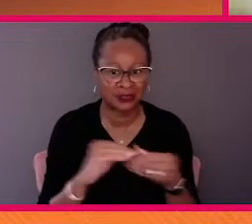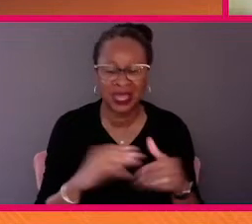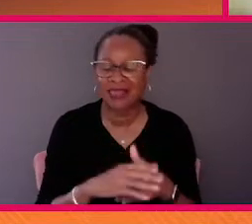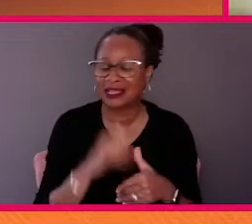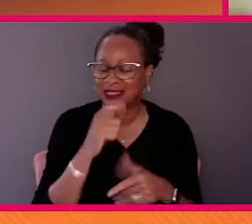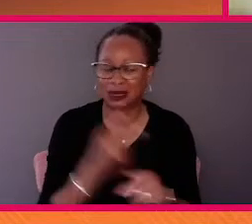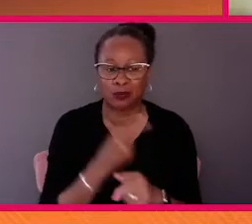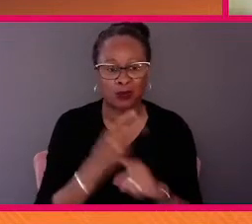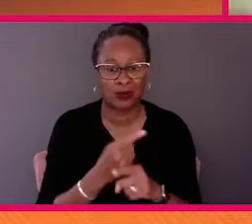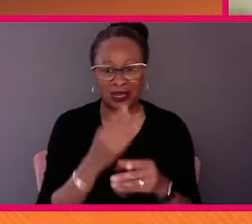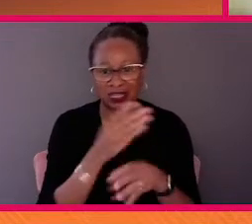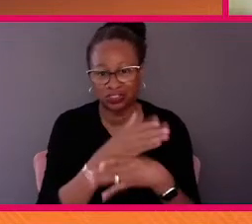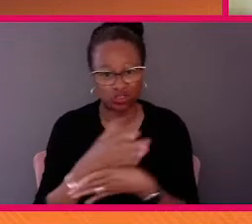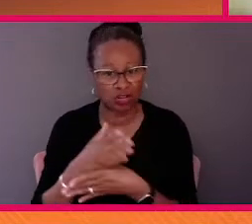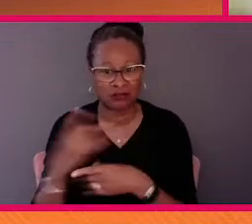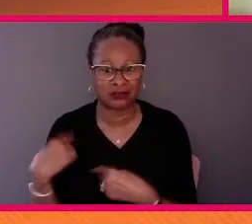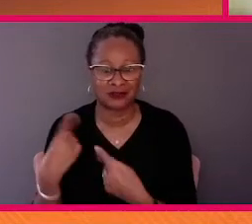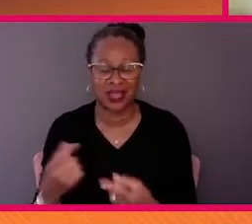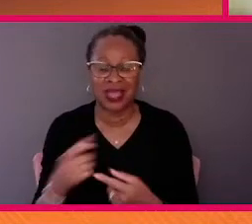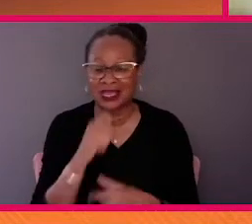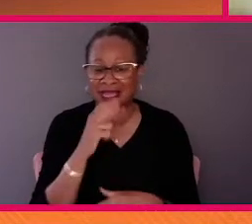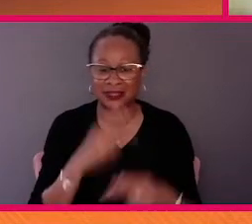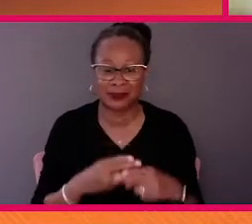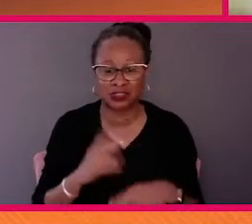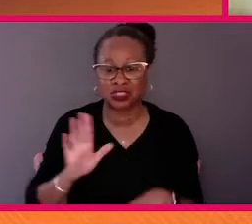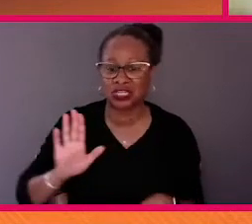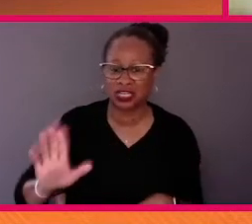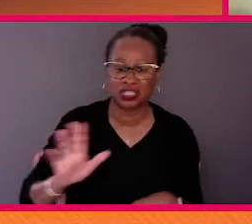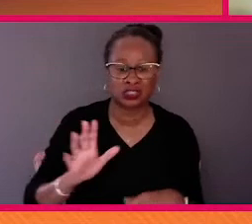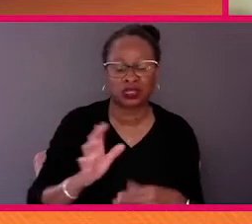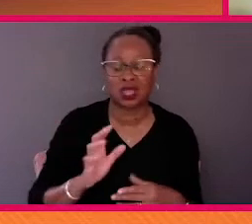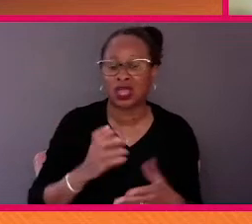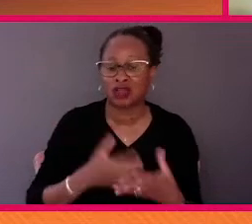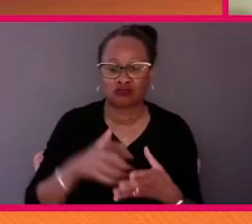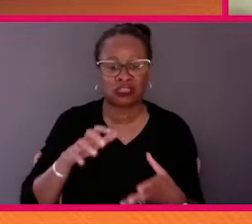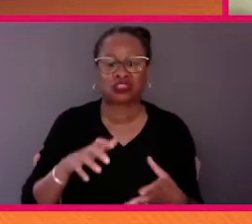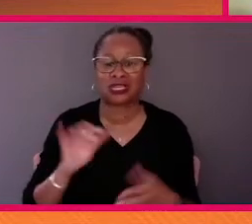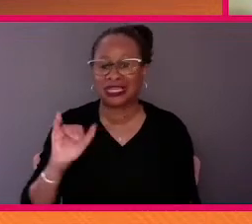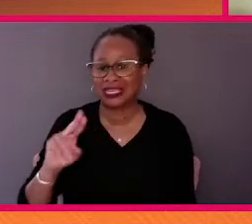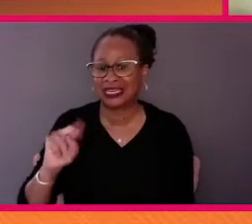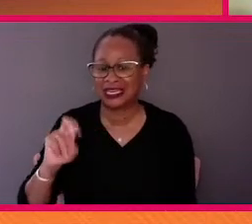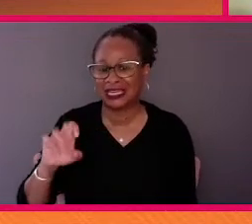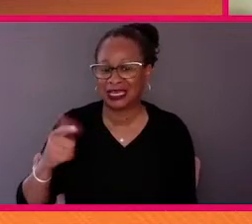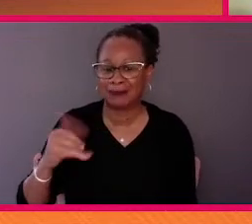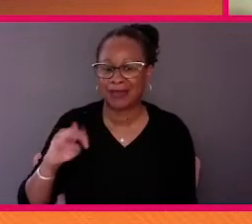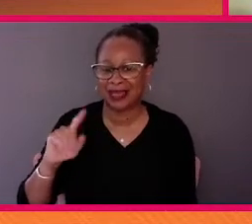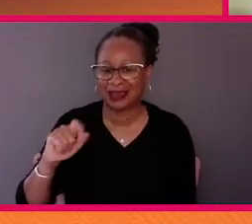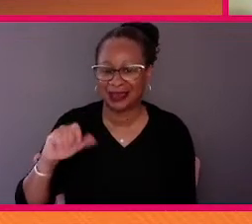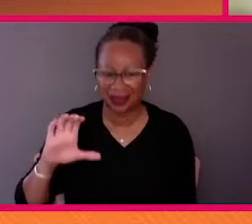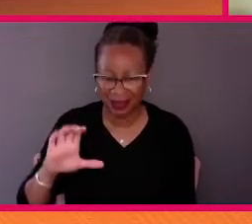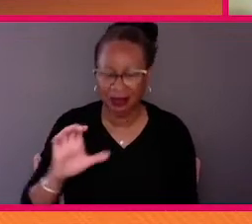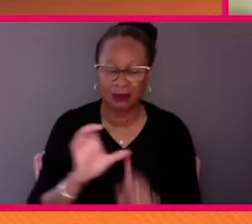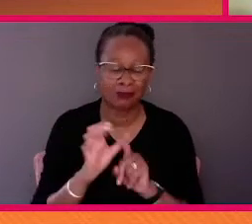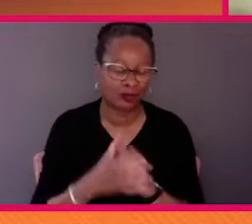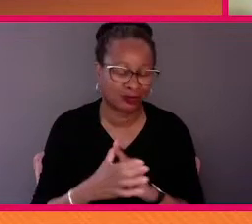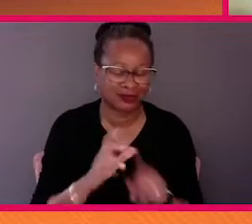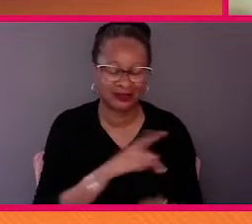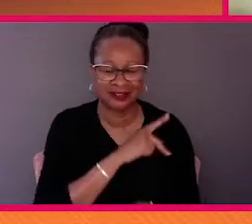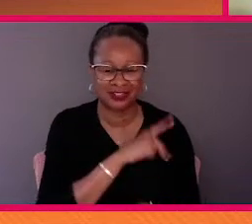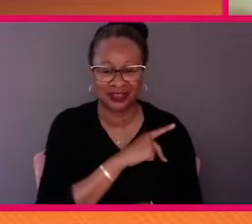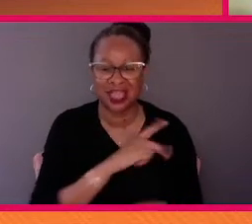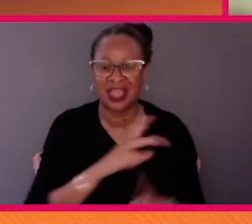yet. Not to mention just his like rich, enigmatic kind of cult of personality that I find to be